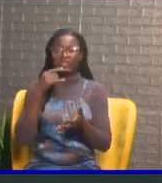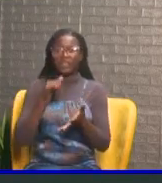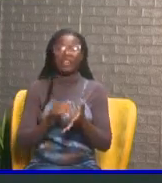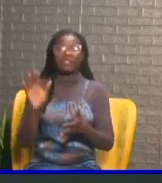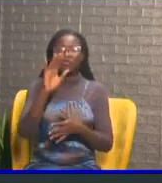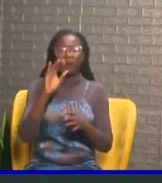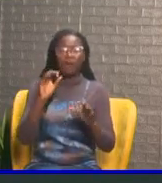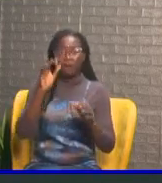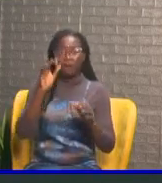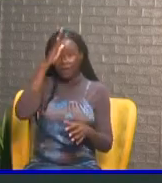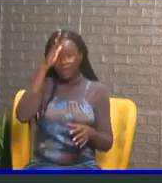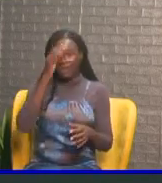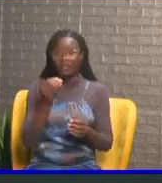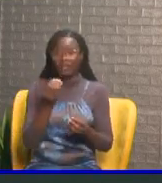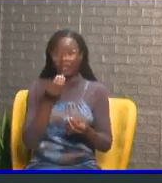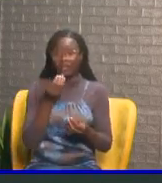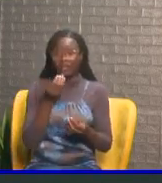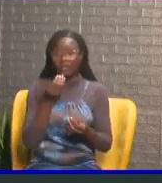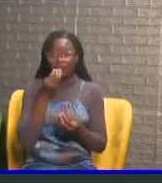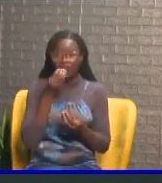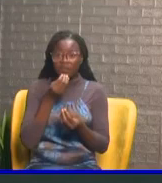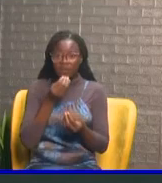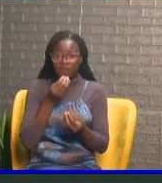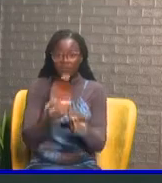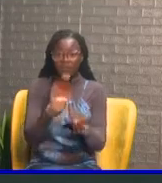fed with manna, they died. He said,